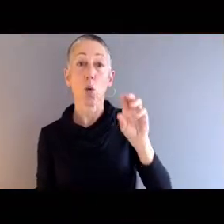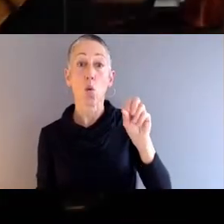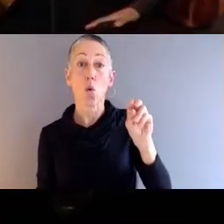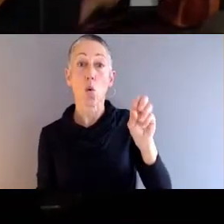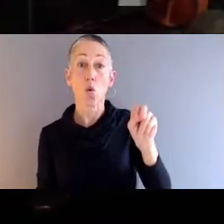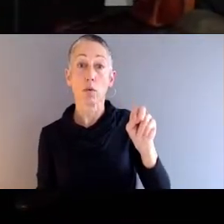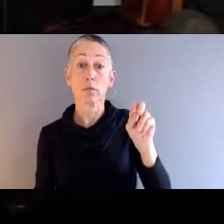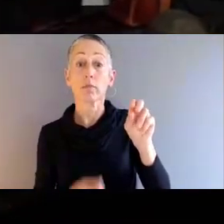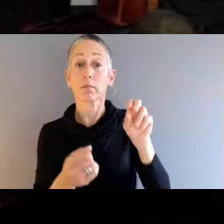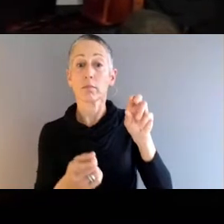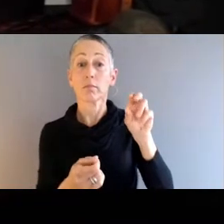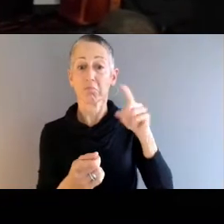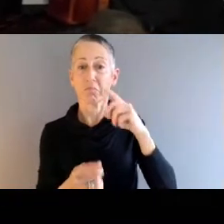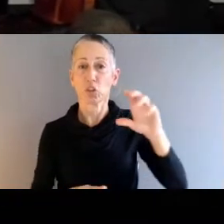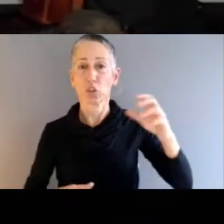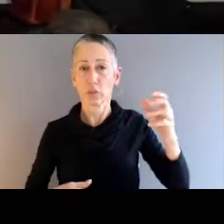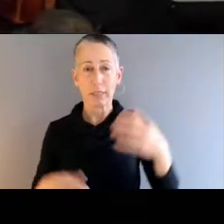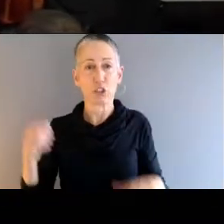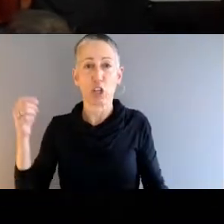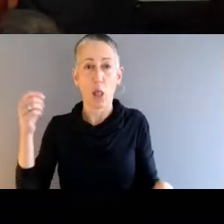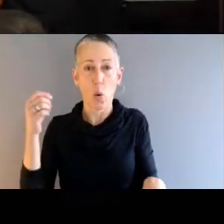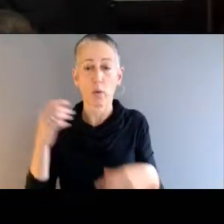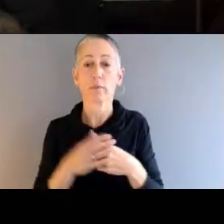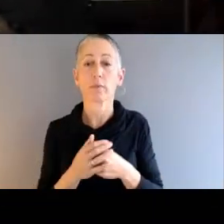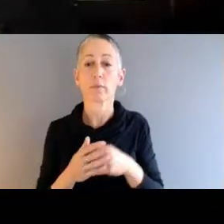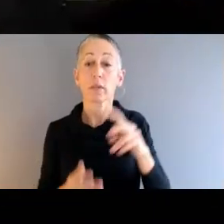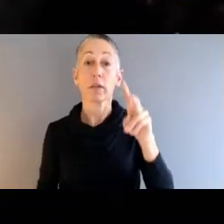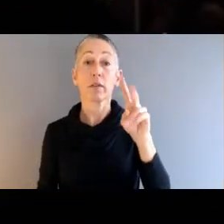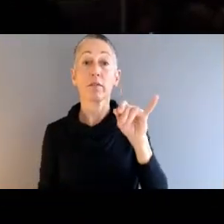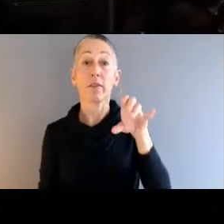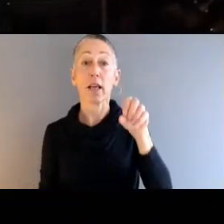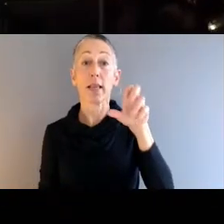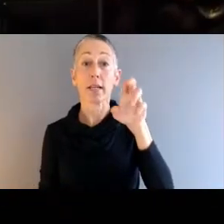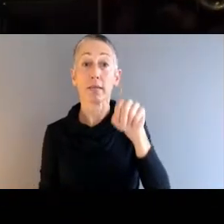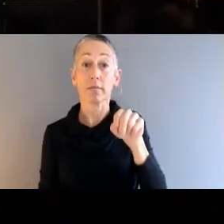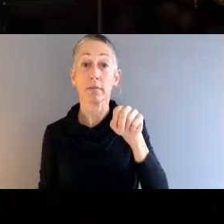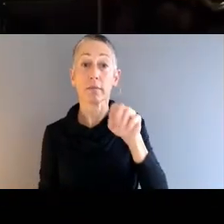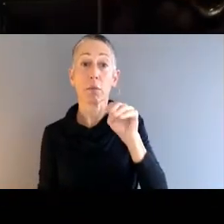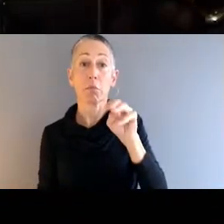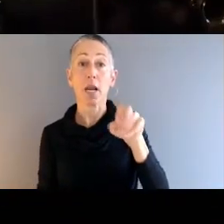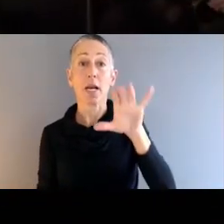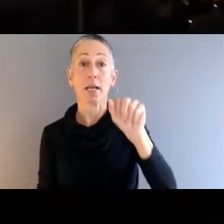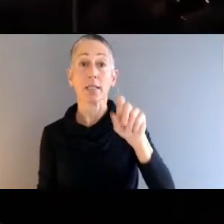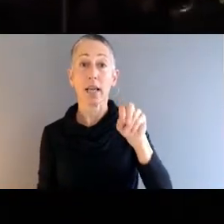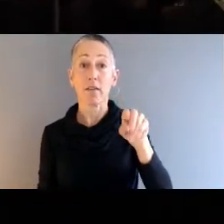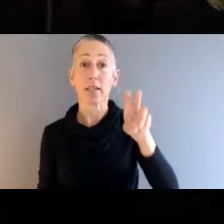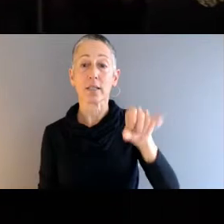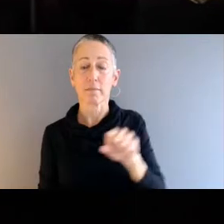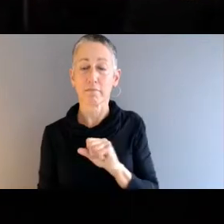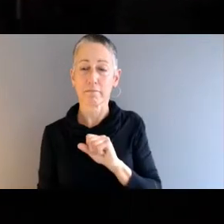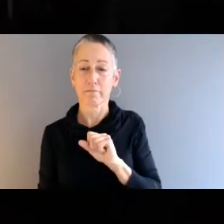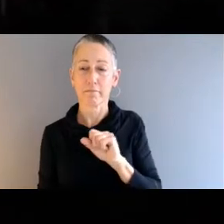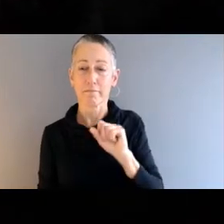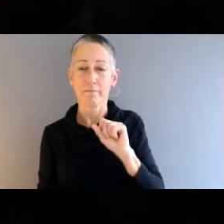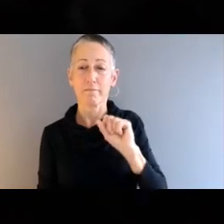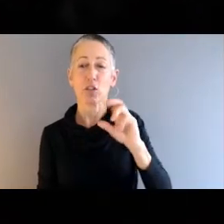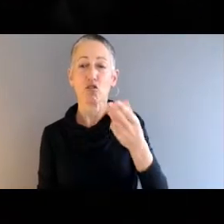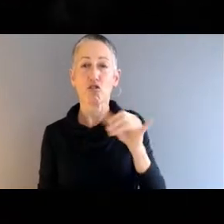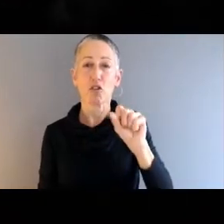Monica Davis on violin. Chris McDonald on sax. Megan Doyle on